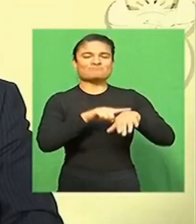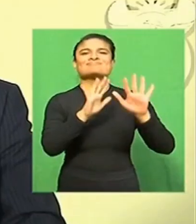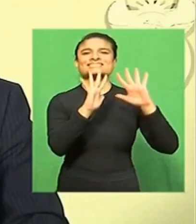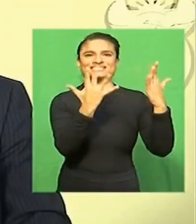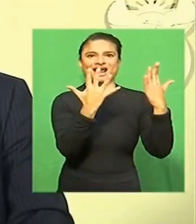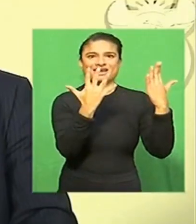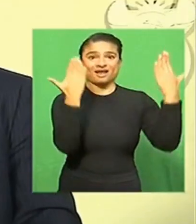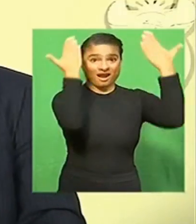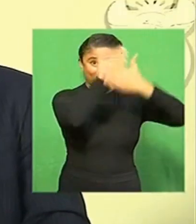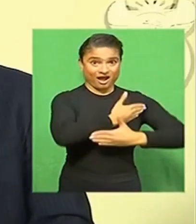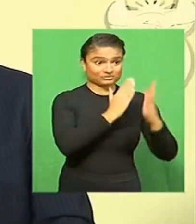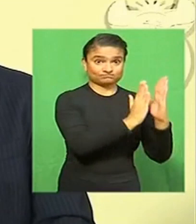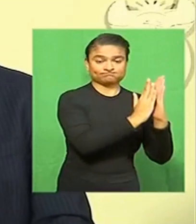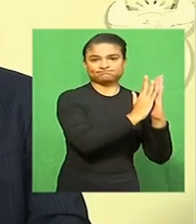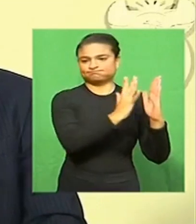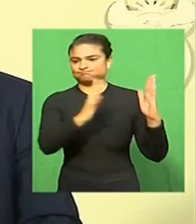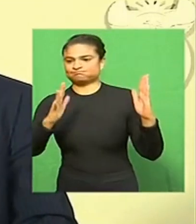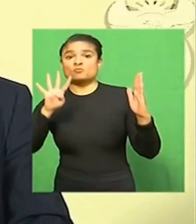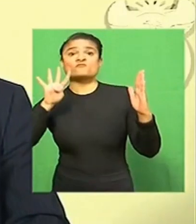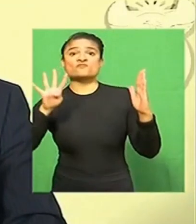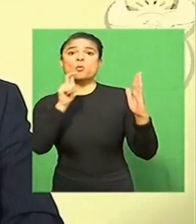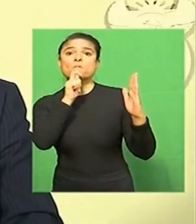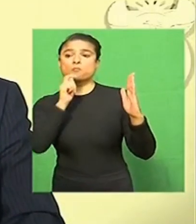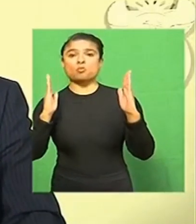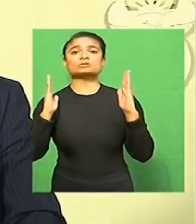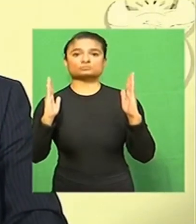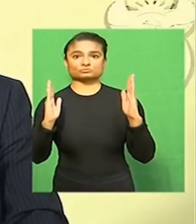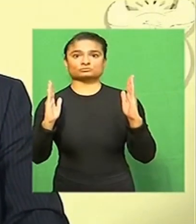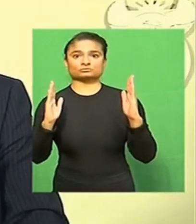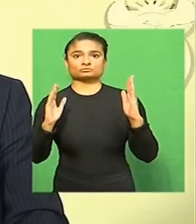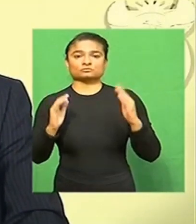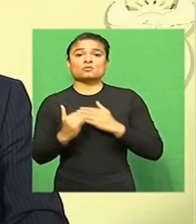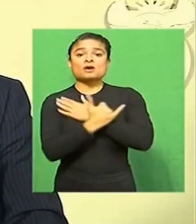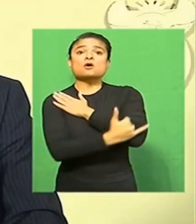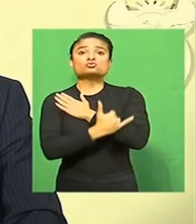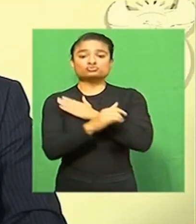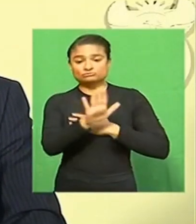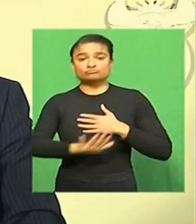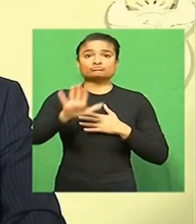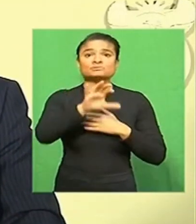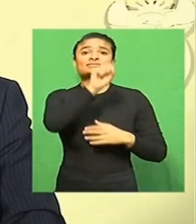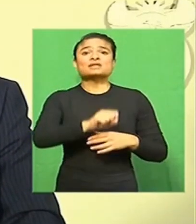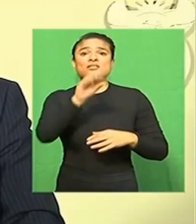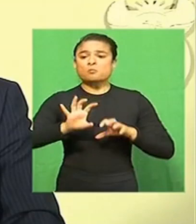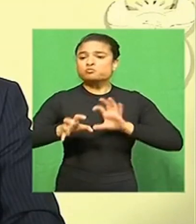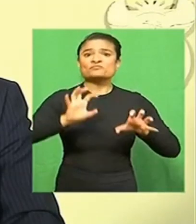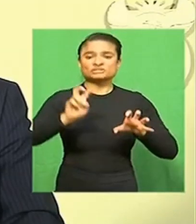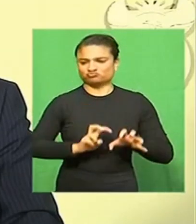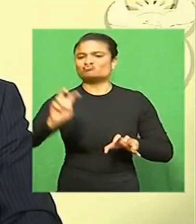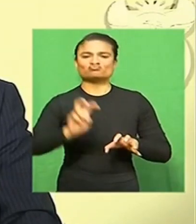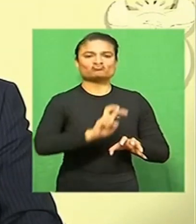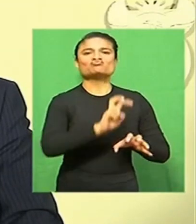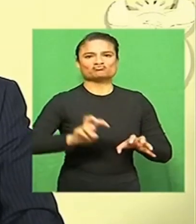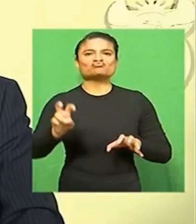Interprovincial travel for leisure may resume once more. Non-essential